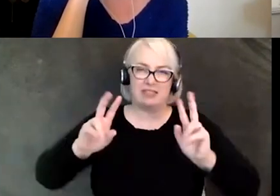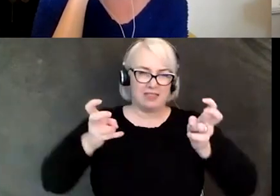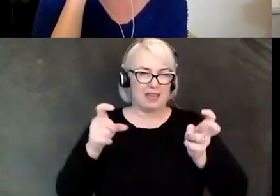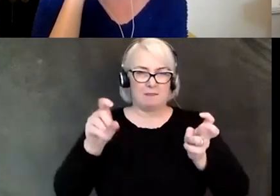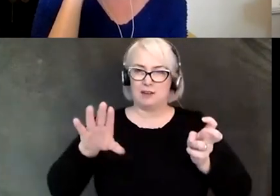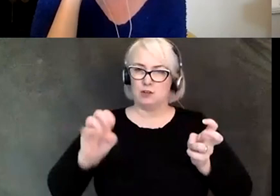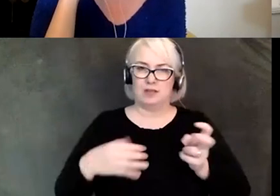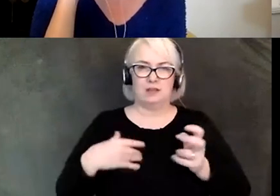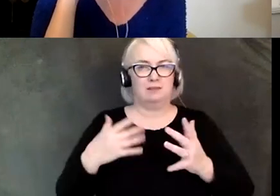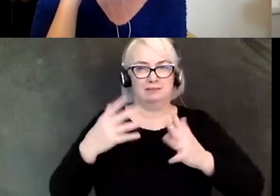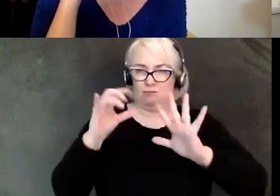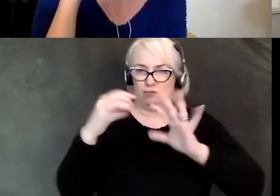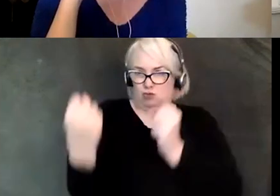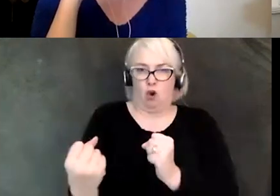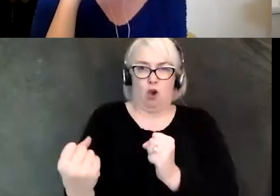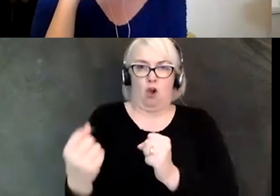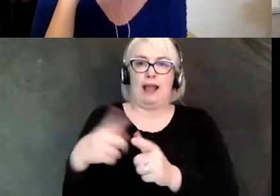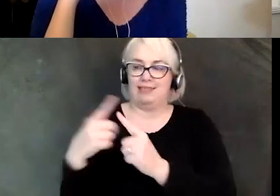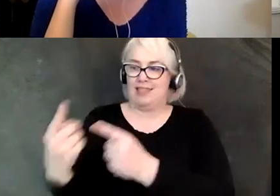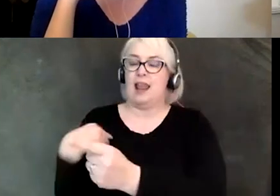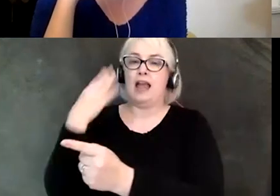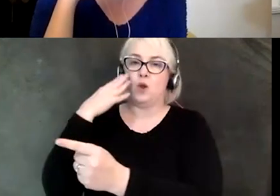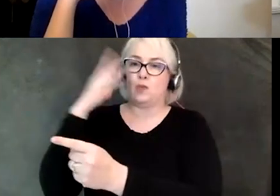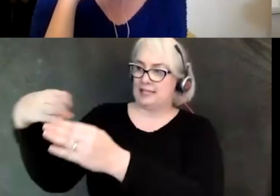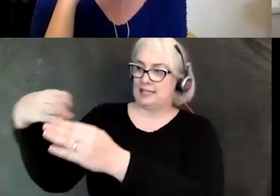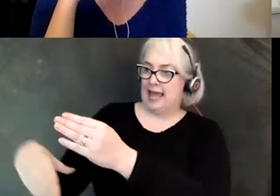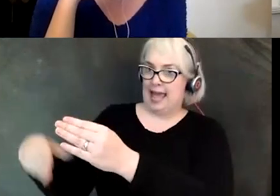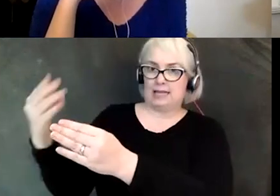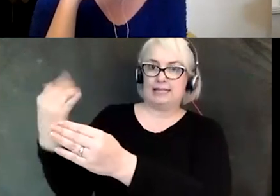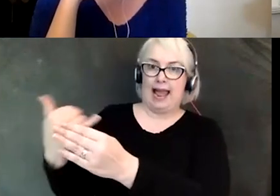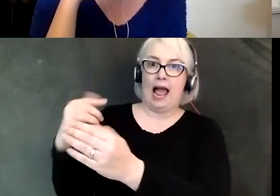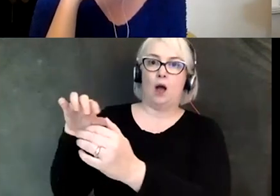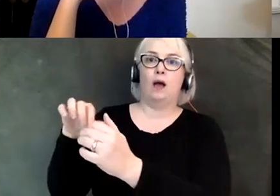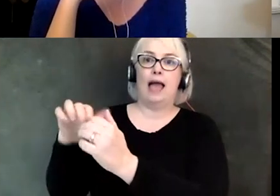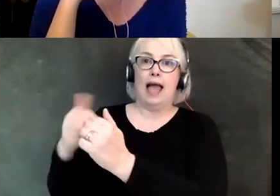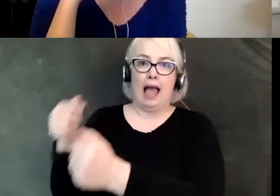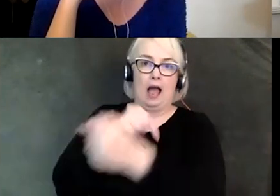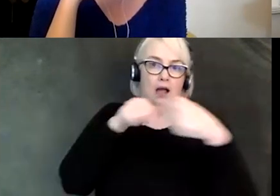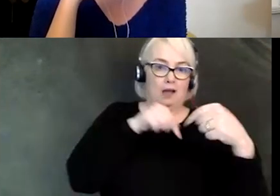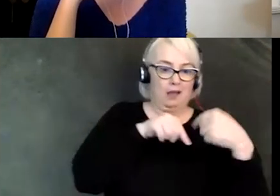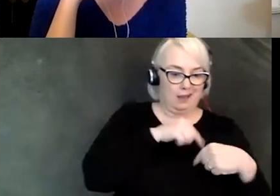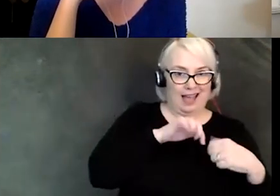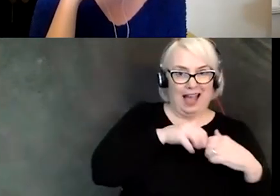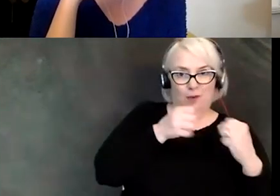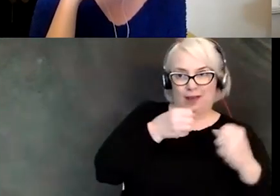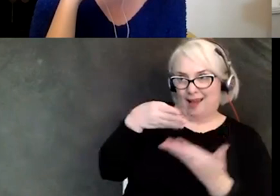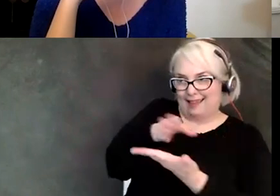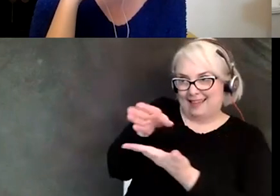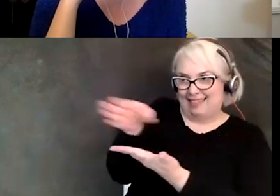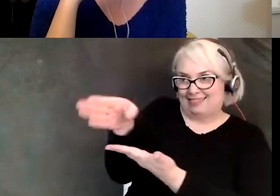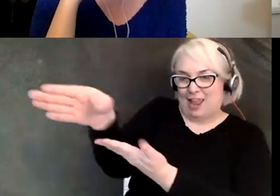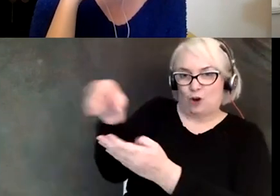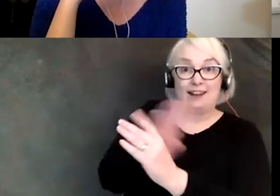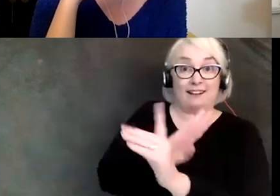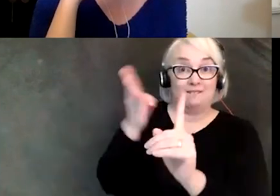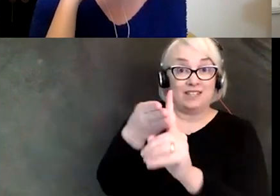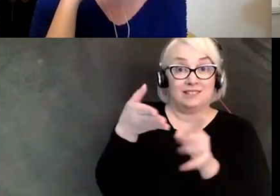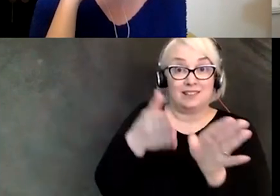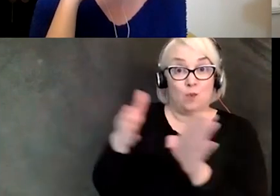end, then I was able to go back and go, okay, like, how do I get there in a convincing way? I think the really hard part with Mare and